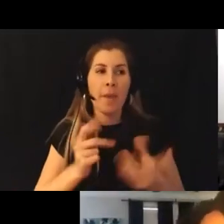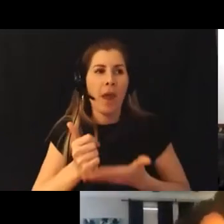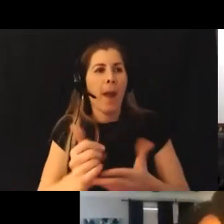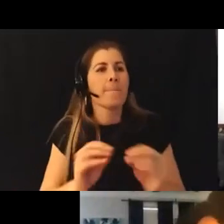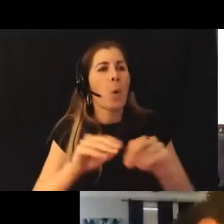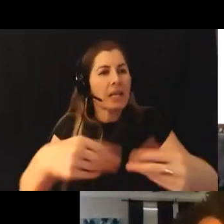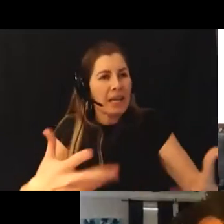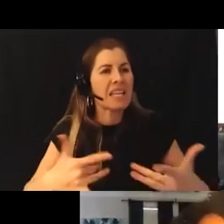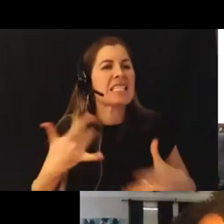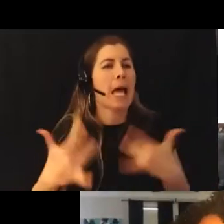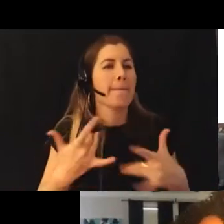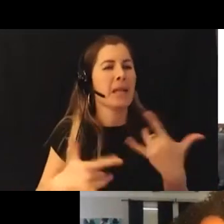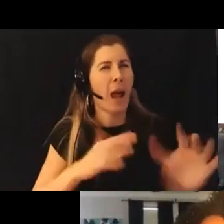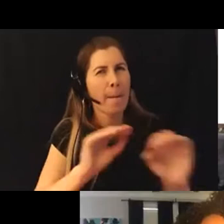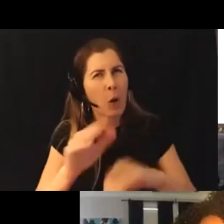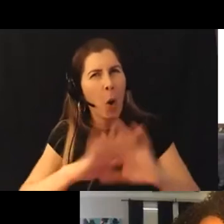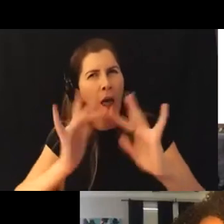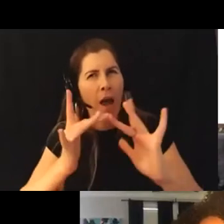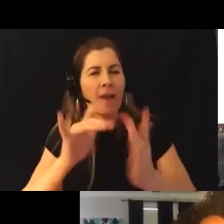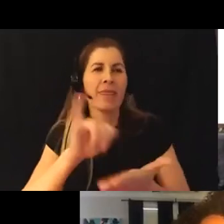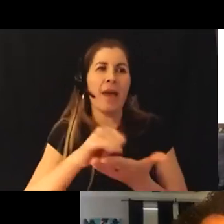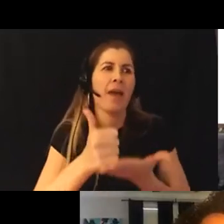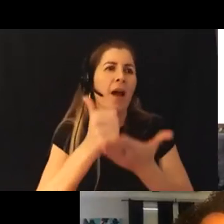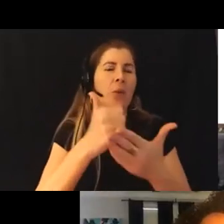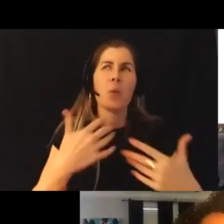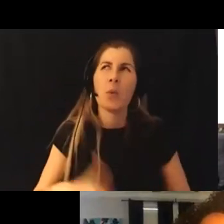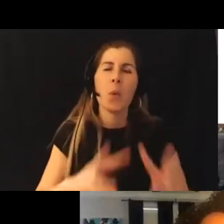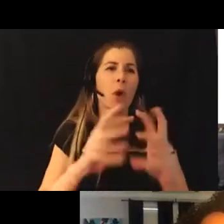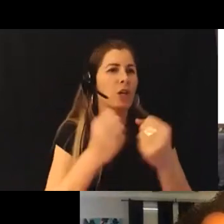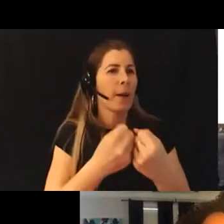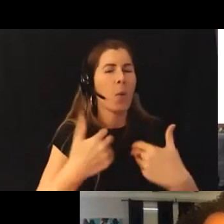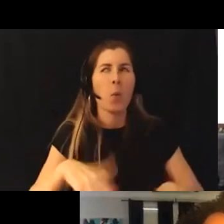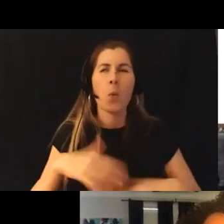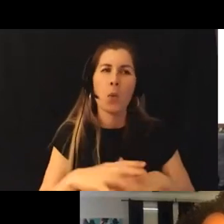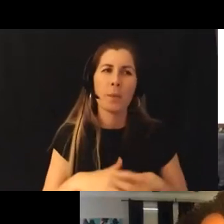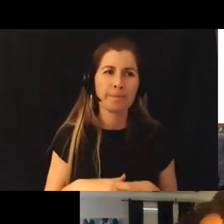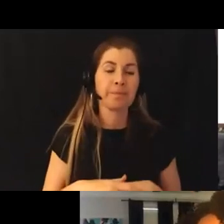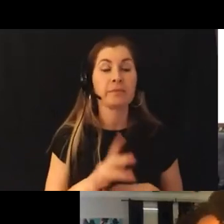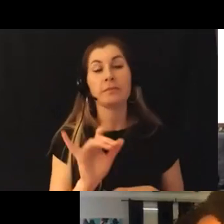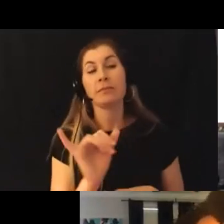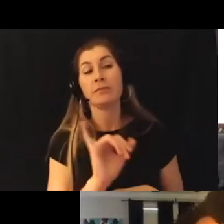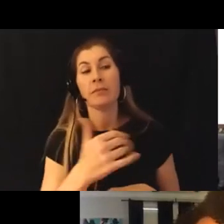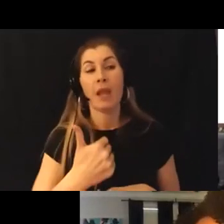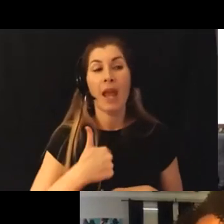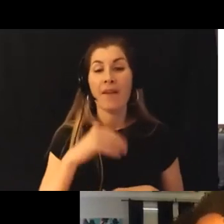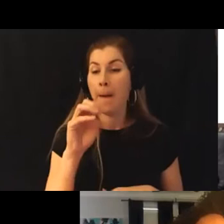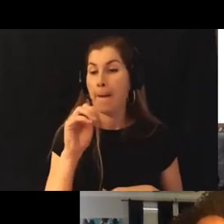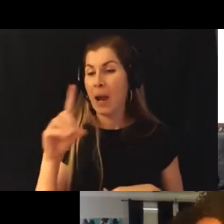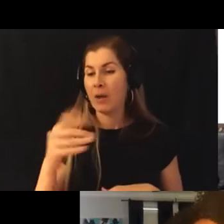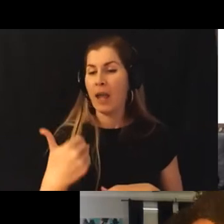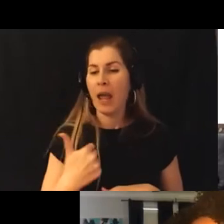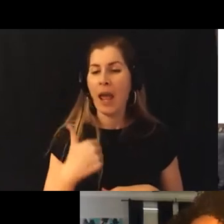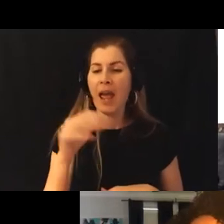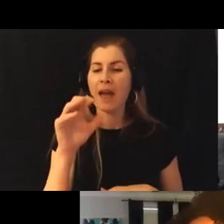How can I transition those online? So Embrace is a powerful session. And then we also have Maryland, we have a